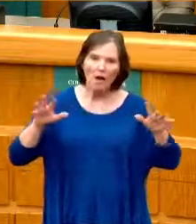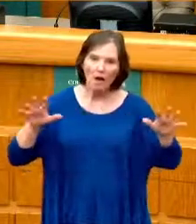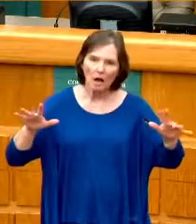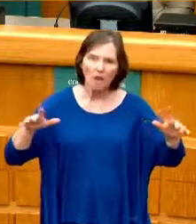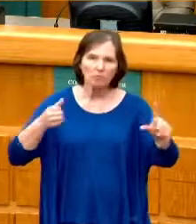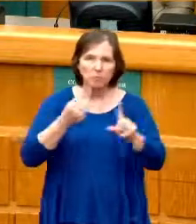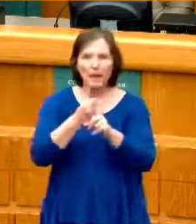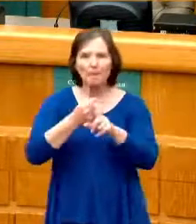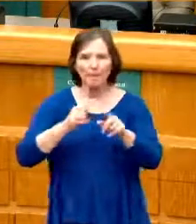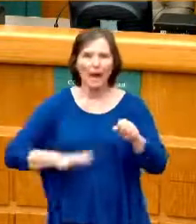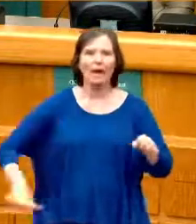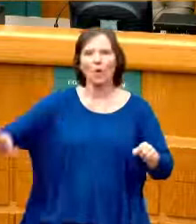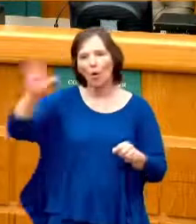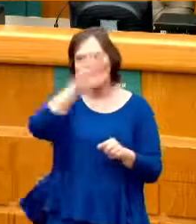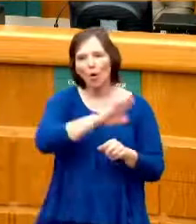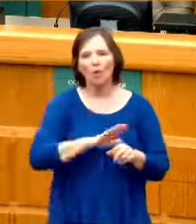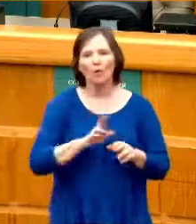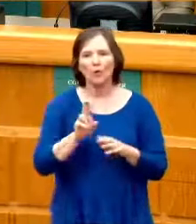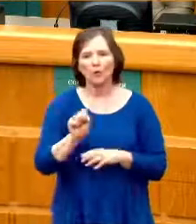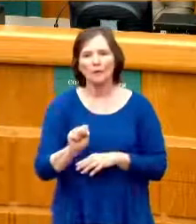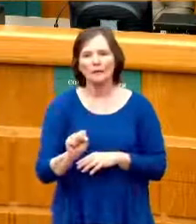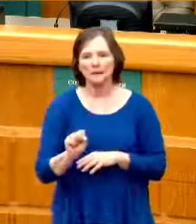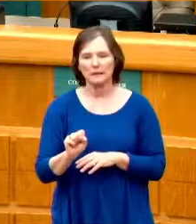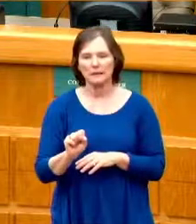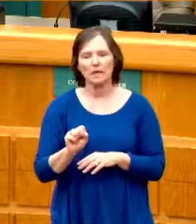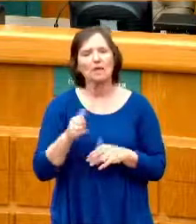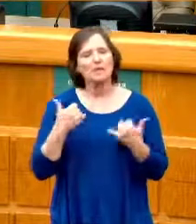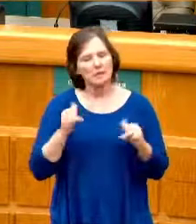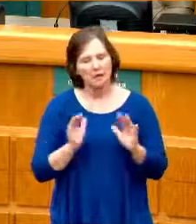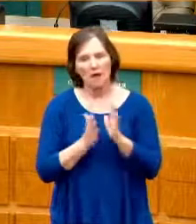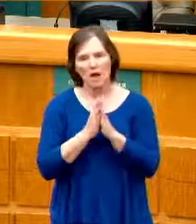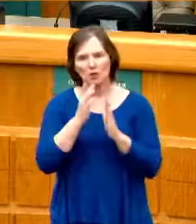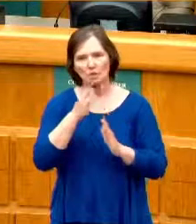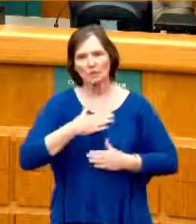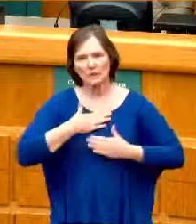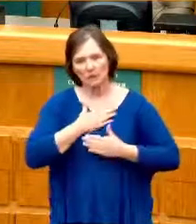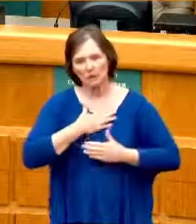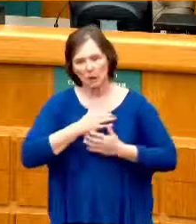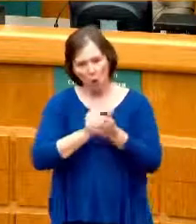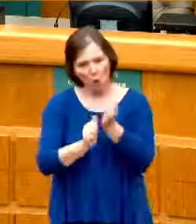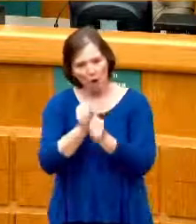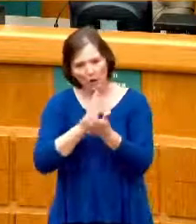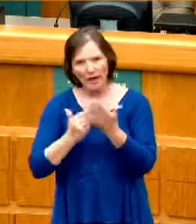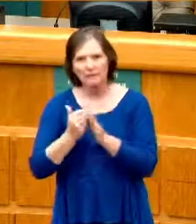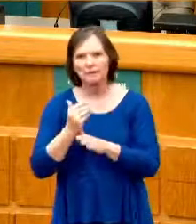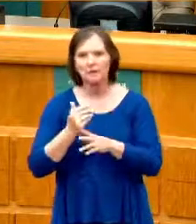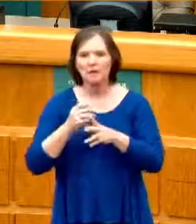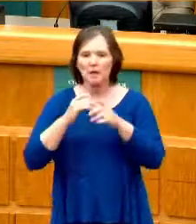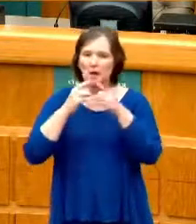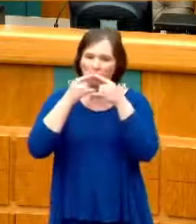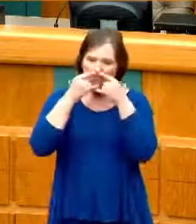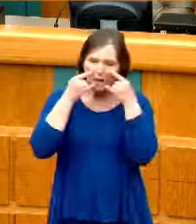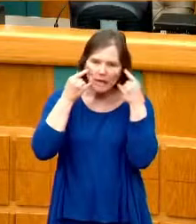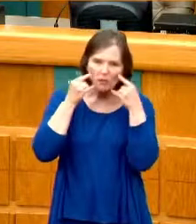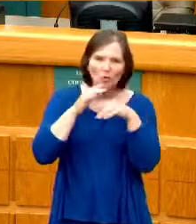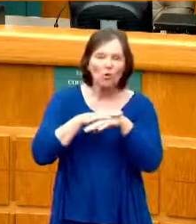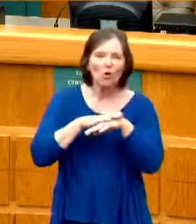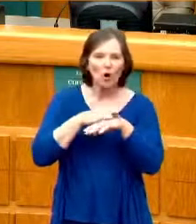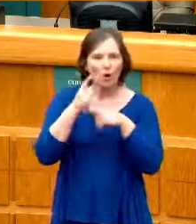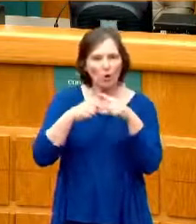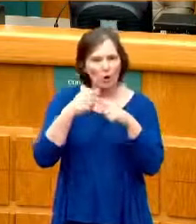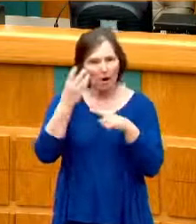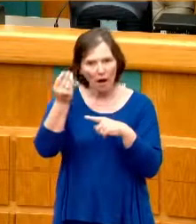careful, wear your mask, social distance, wash your hands often. And the last thing I'm going to end with is remember